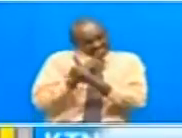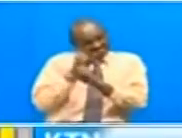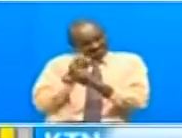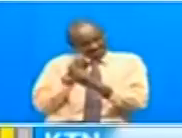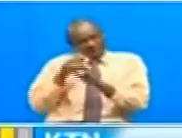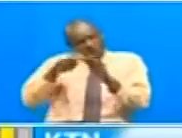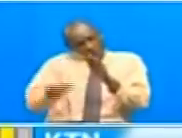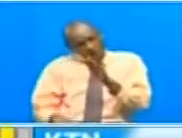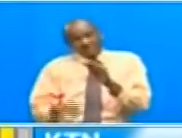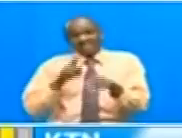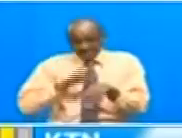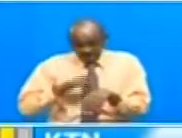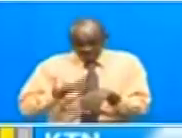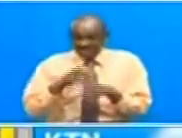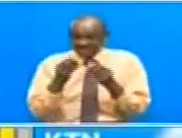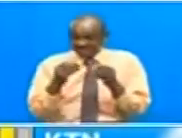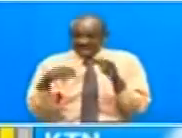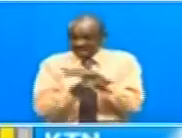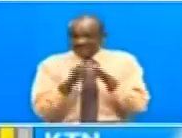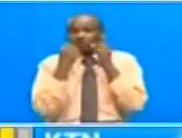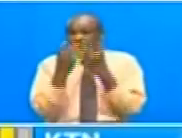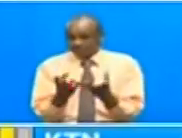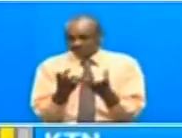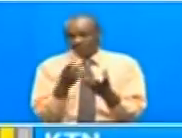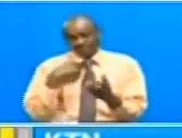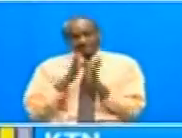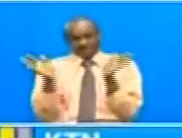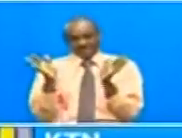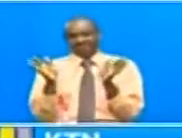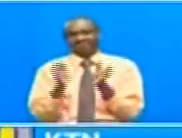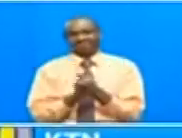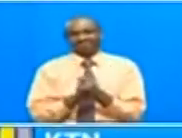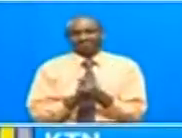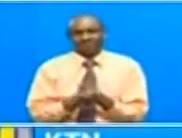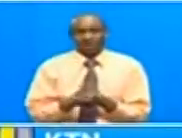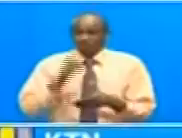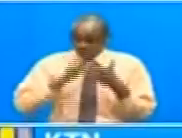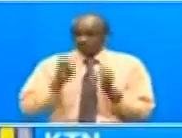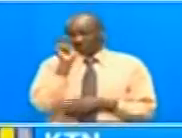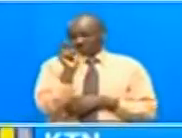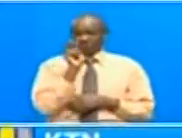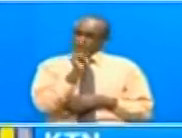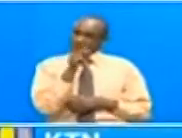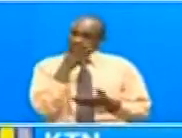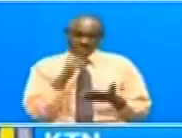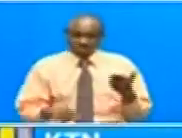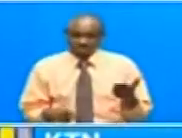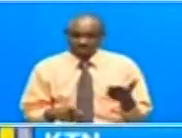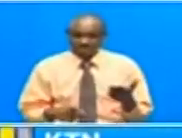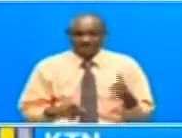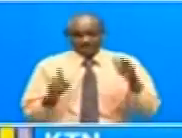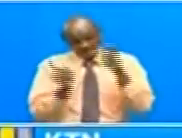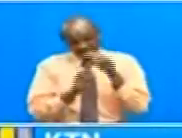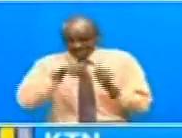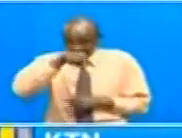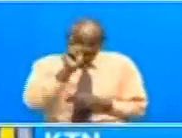ranked lowest when it comes to easy access to information by the public. And really what we're looking at is the